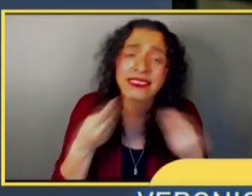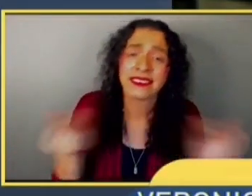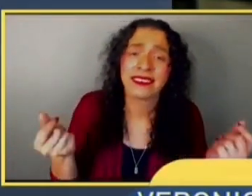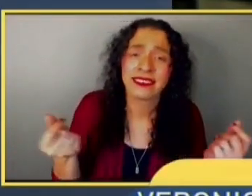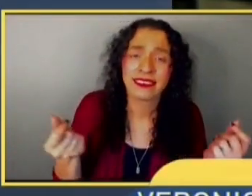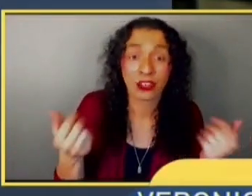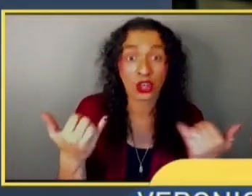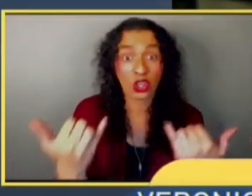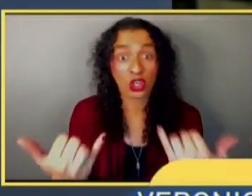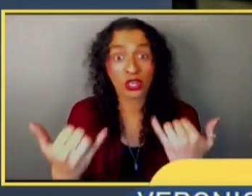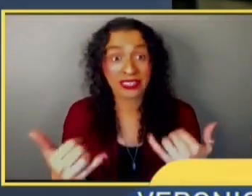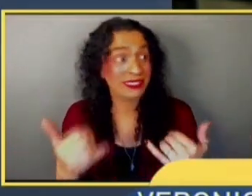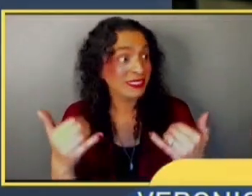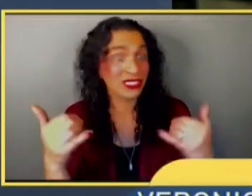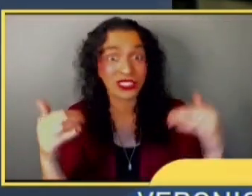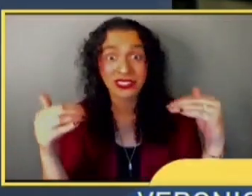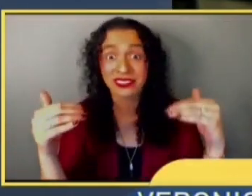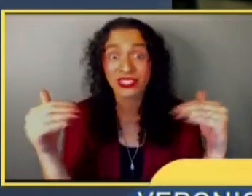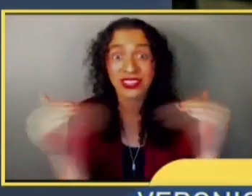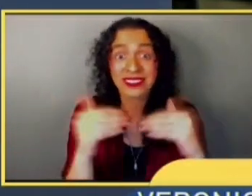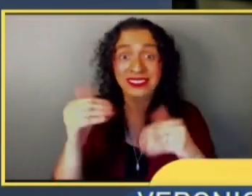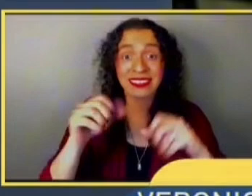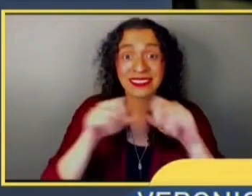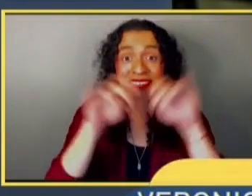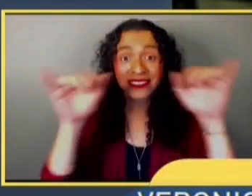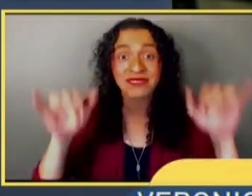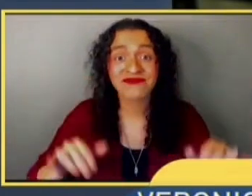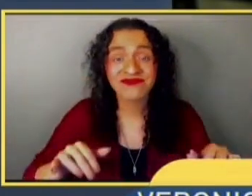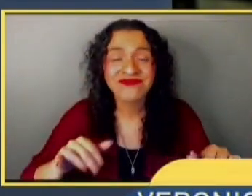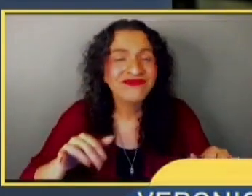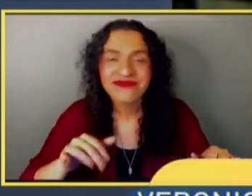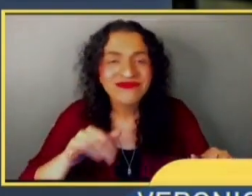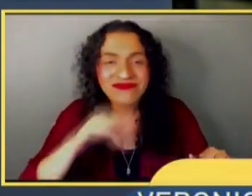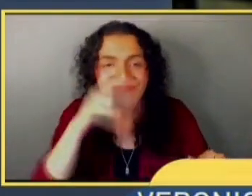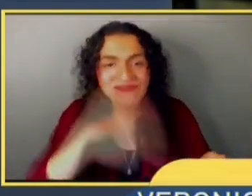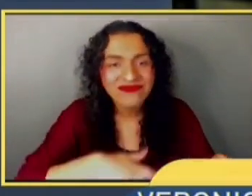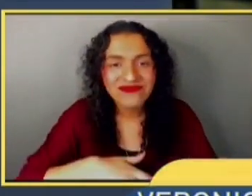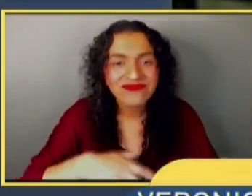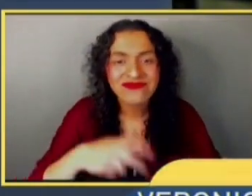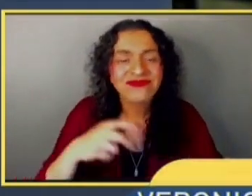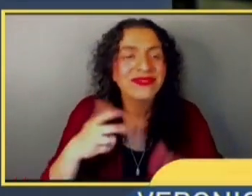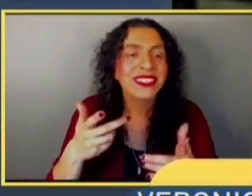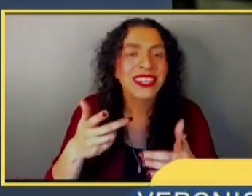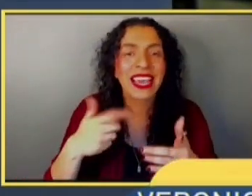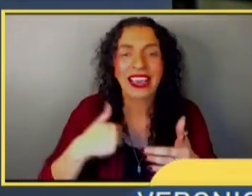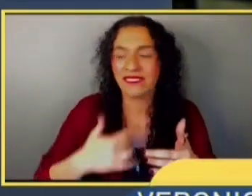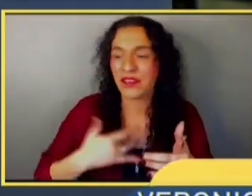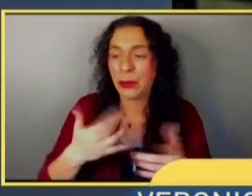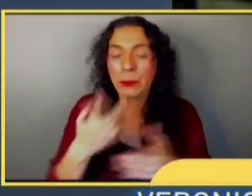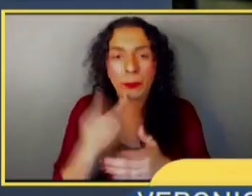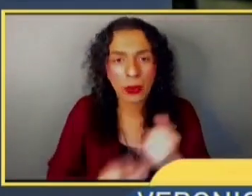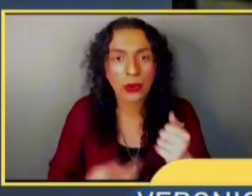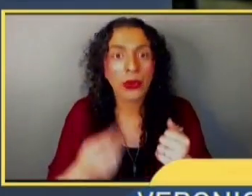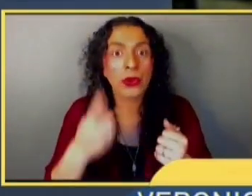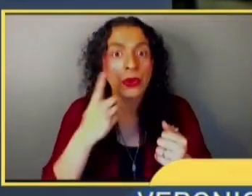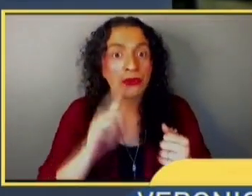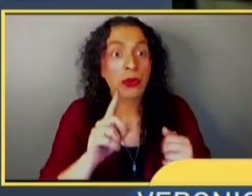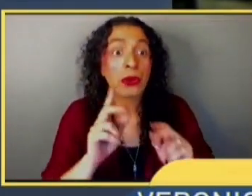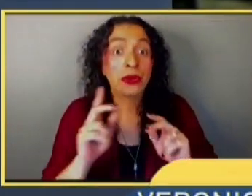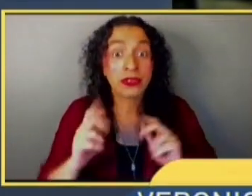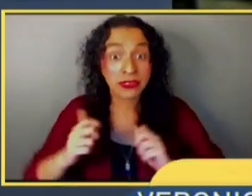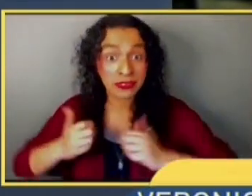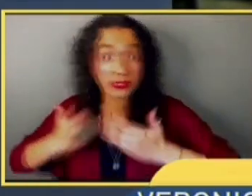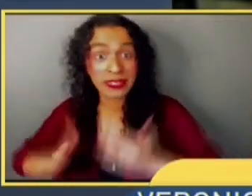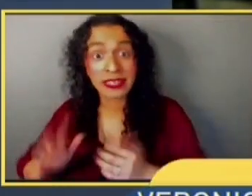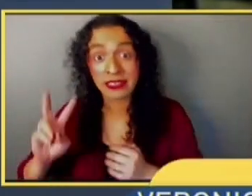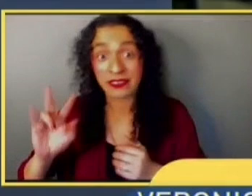at. I think that there is opportunity here for both victims and offenders to